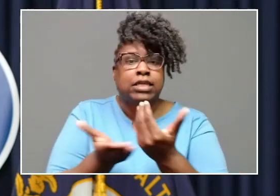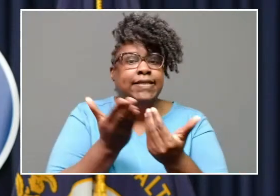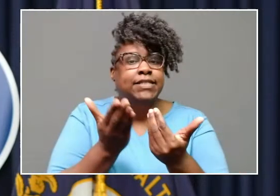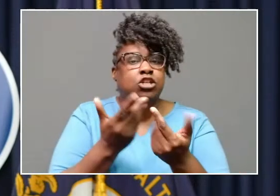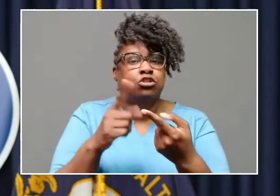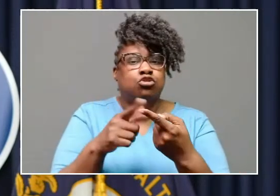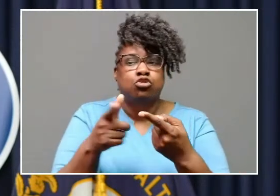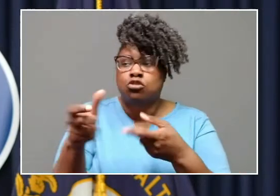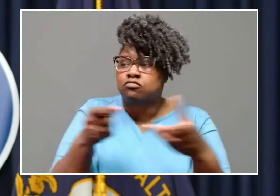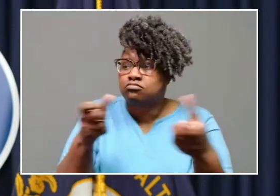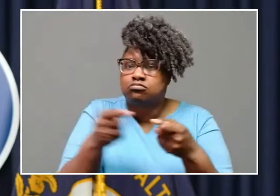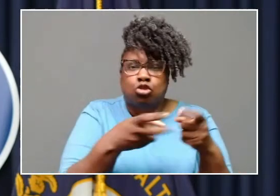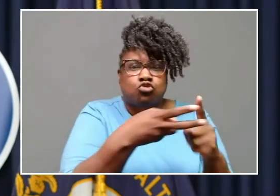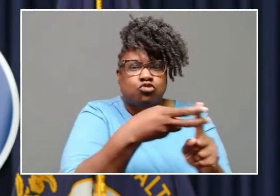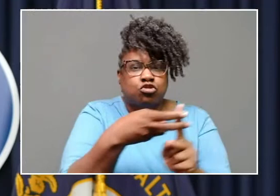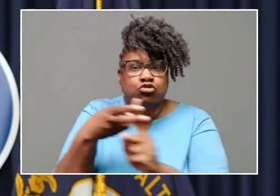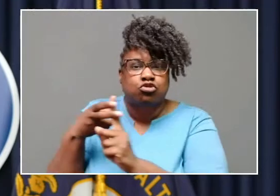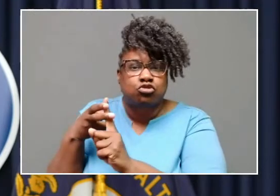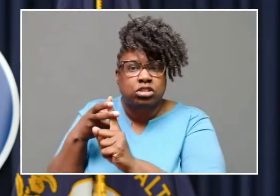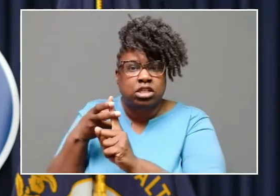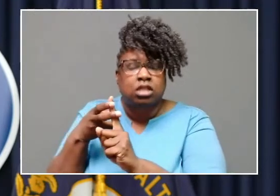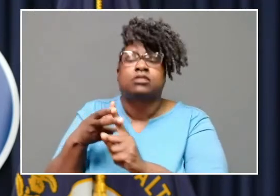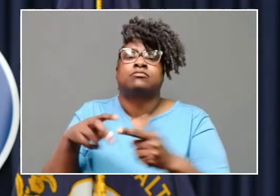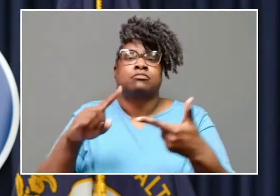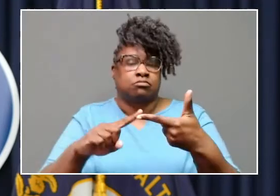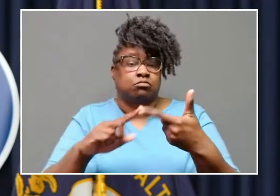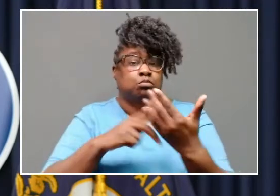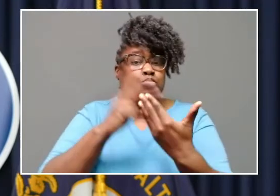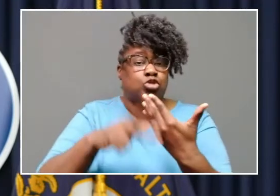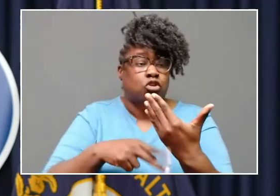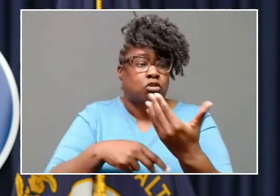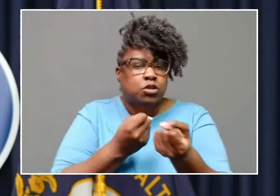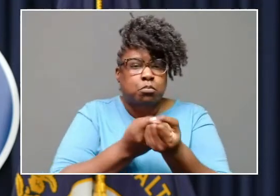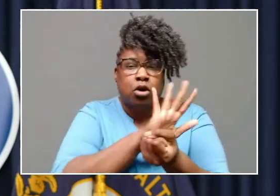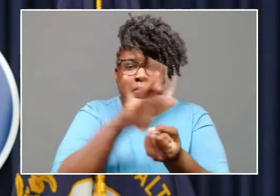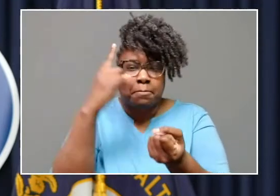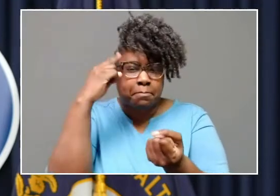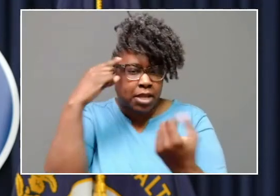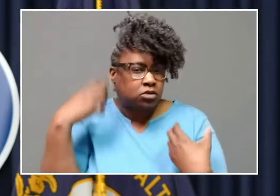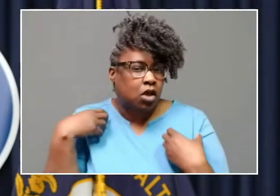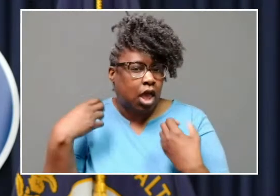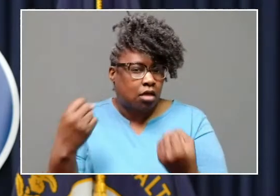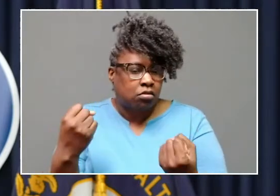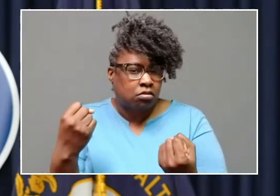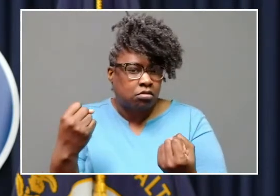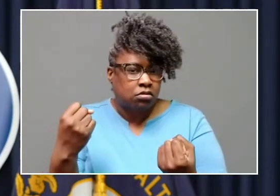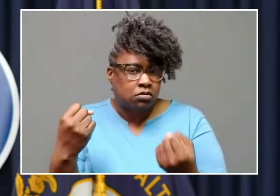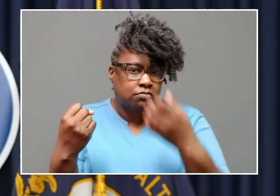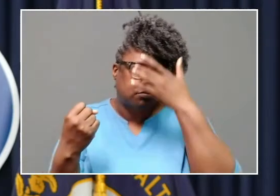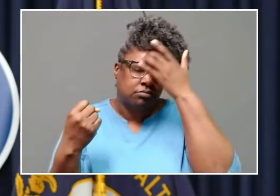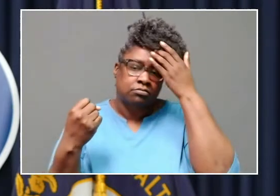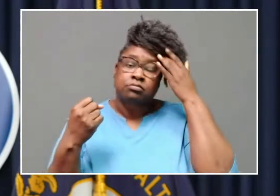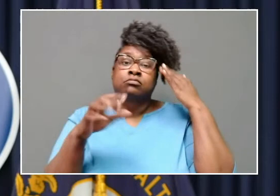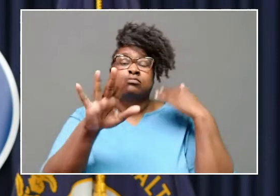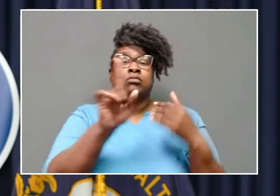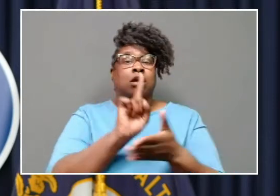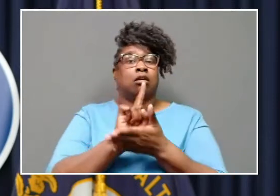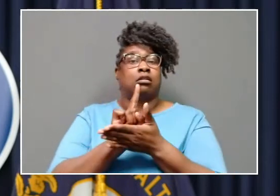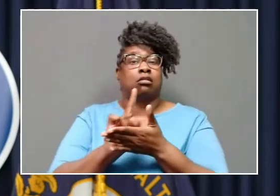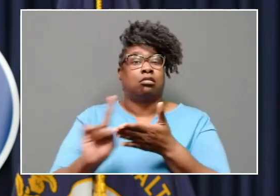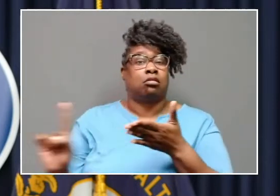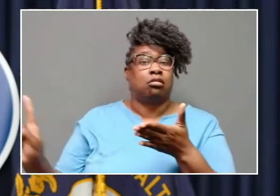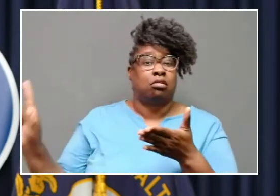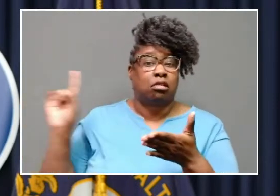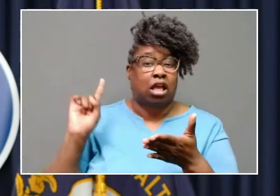programs to support officer mental health and more. Folks, after last week's senseless acts